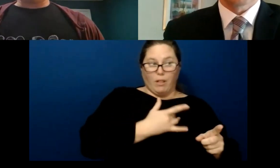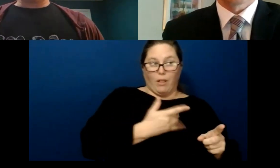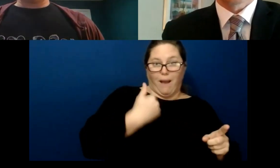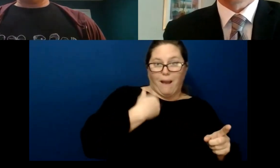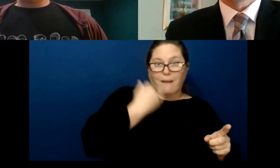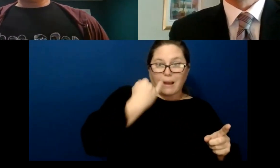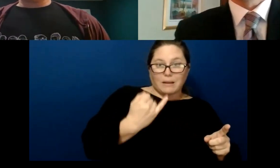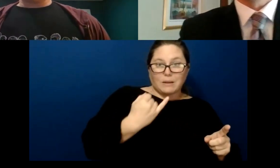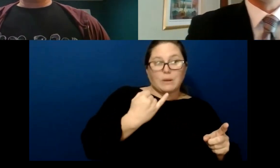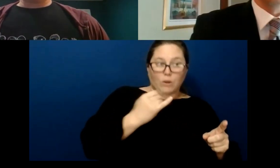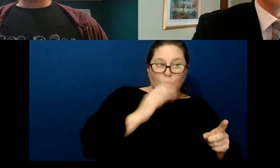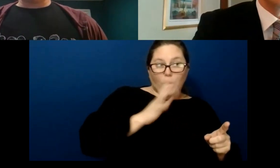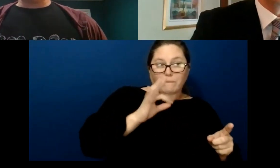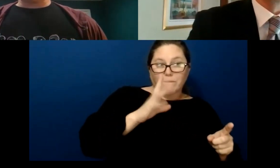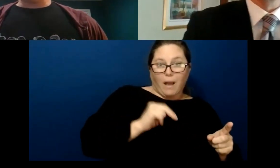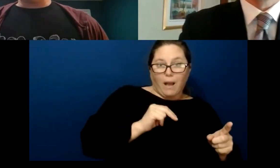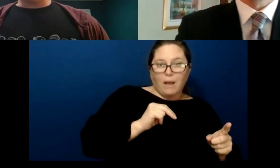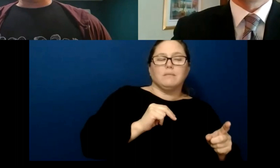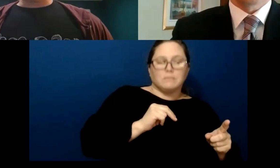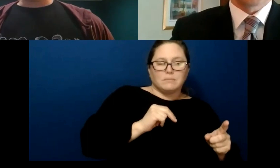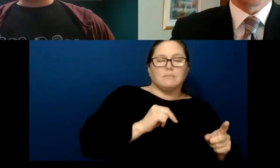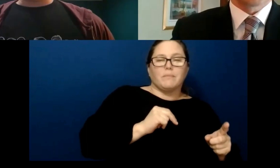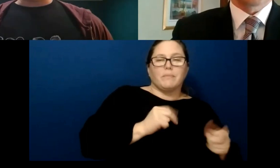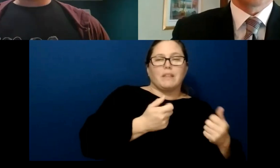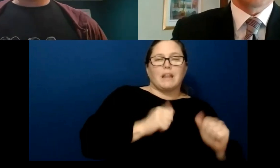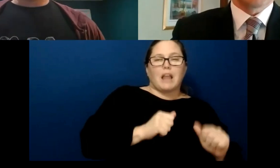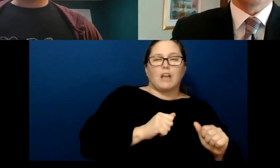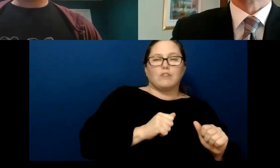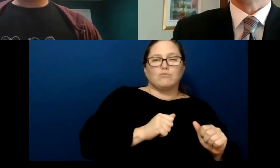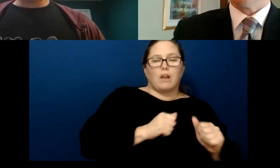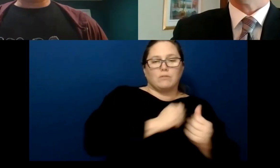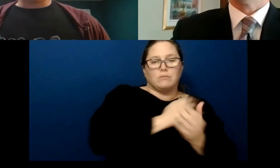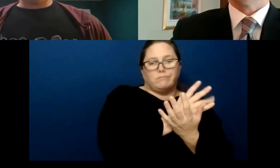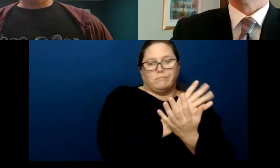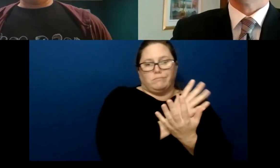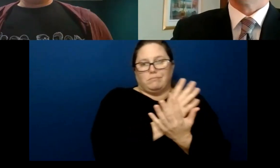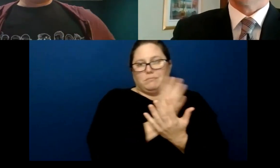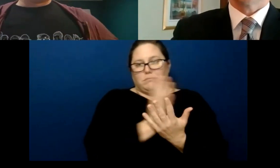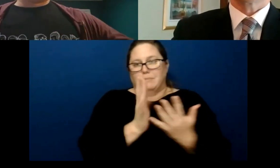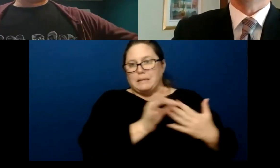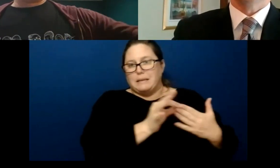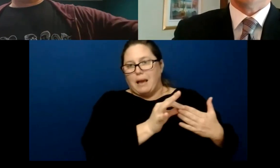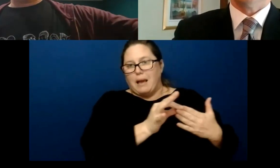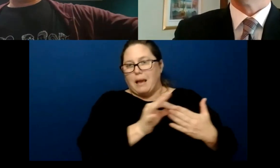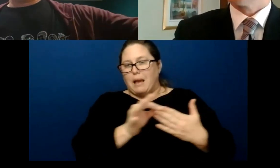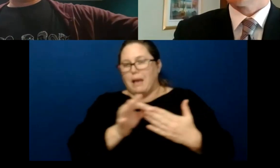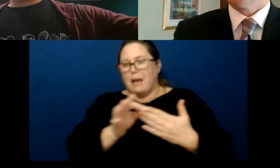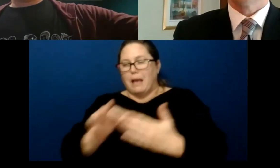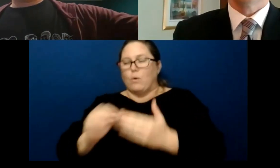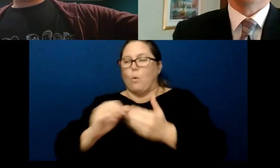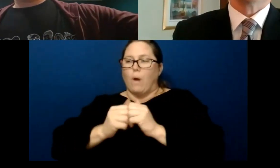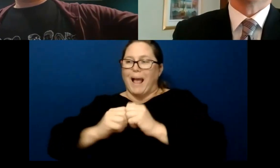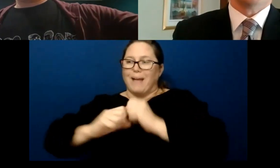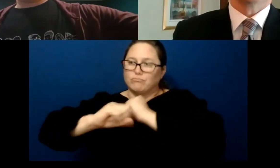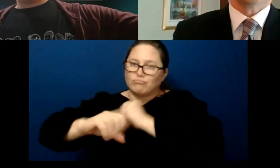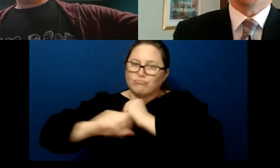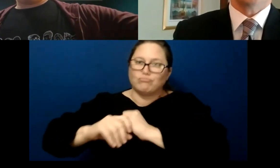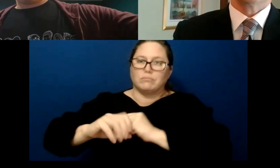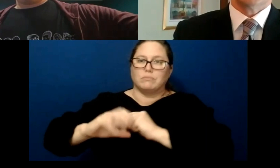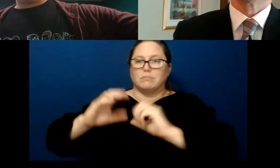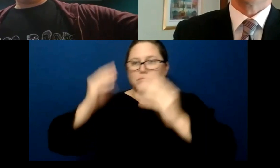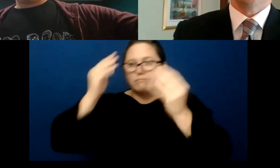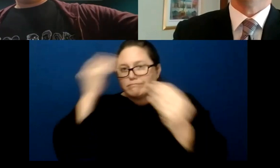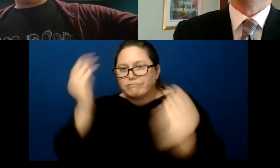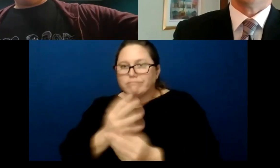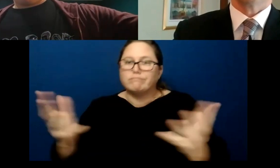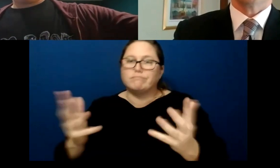going to be fun, figure out the best way to communicate what that fun is. That's great. Thank you for taking us through that. And a couple of you have asked about the